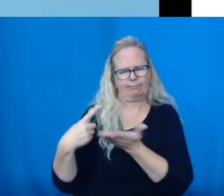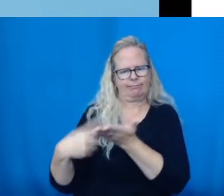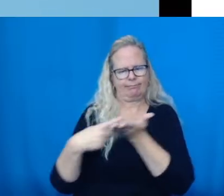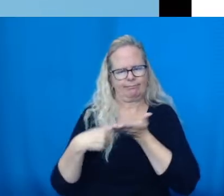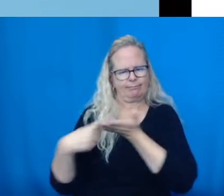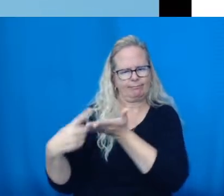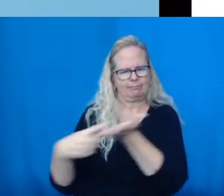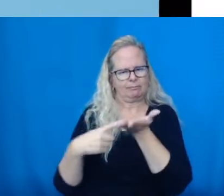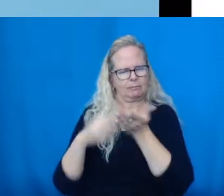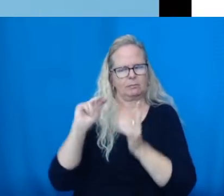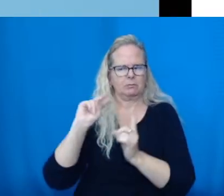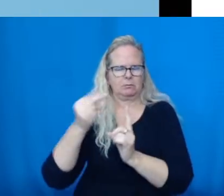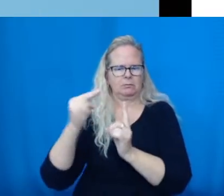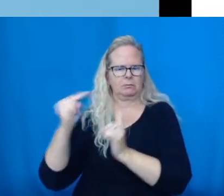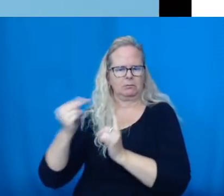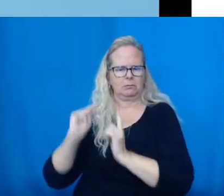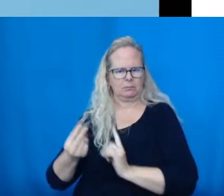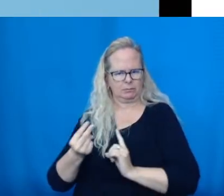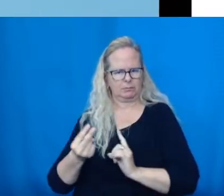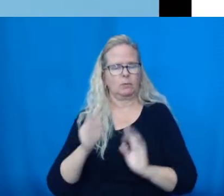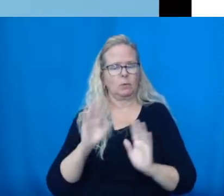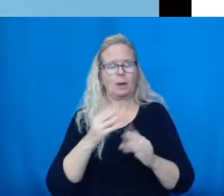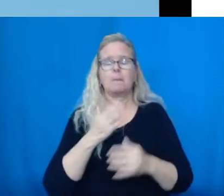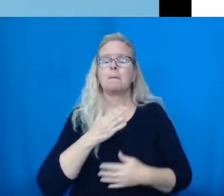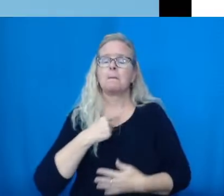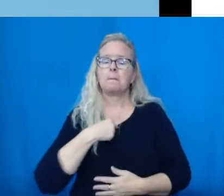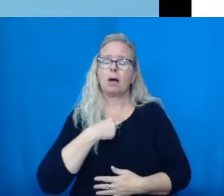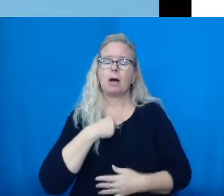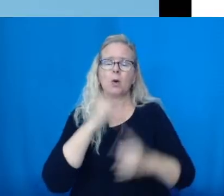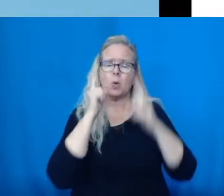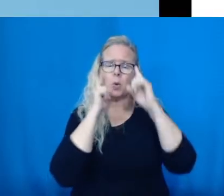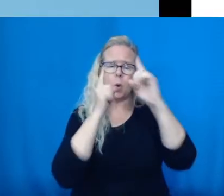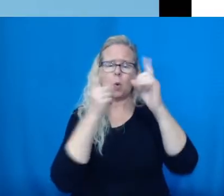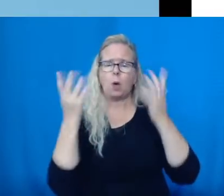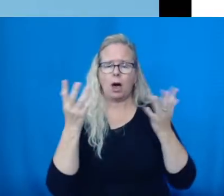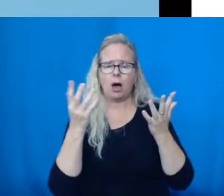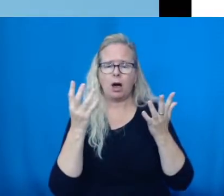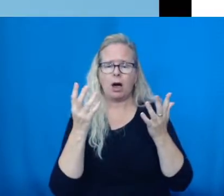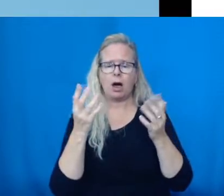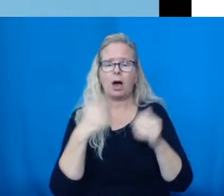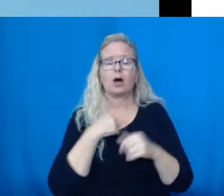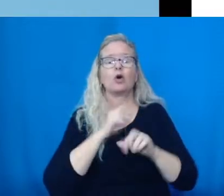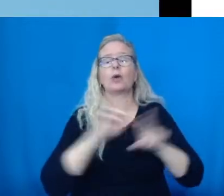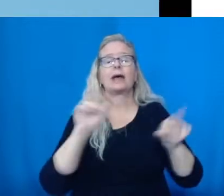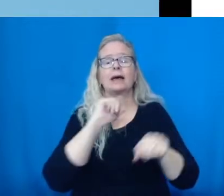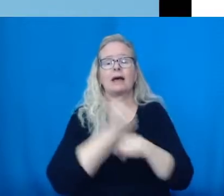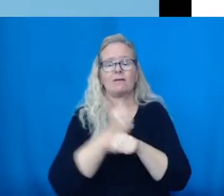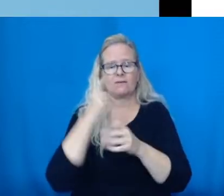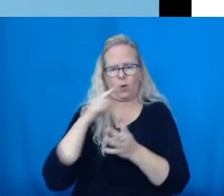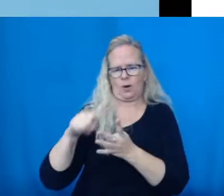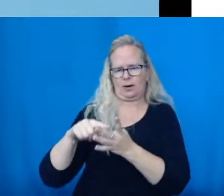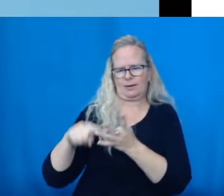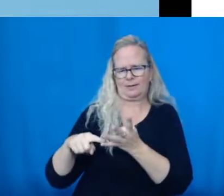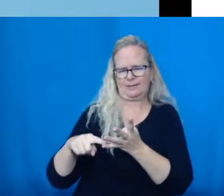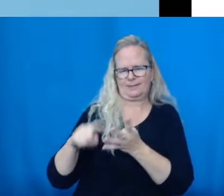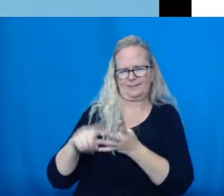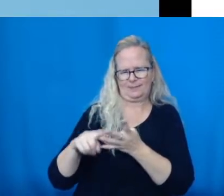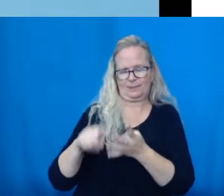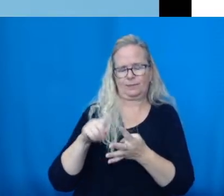really do have a huge amount of evidence that airborne transmission is important with this disease, and that we should be reevaluating certain aspects of what we're